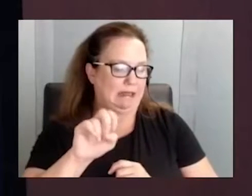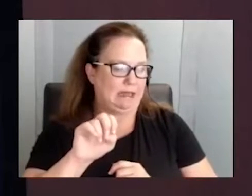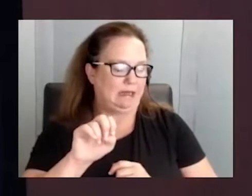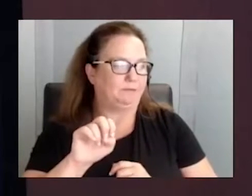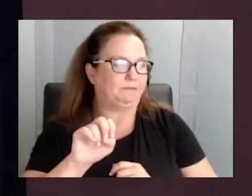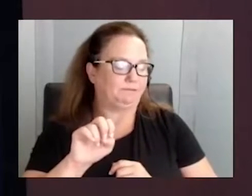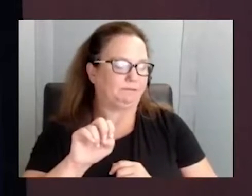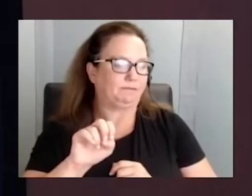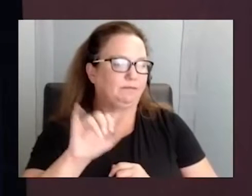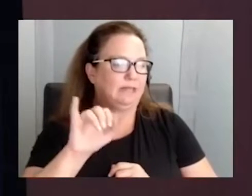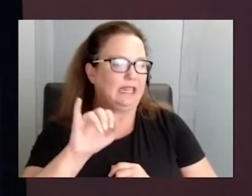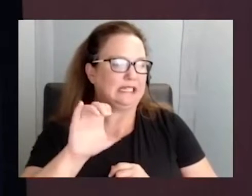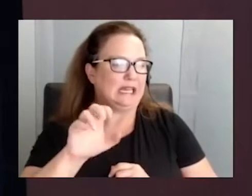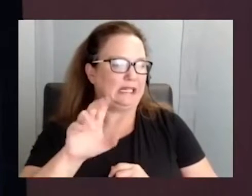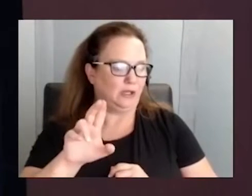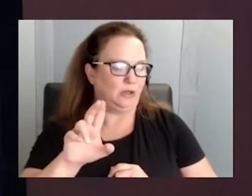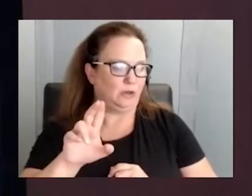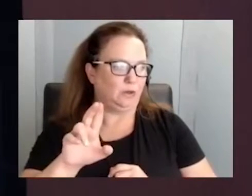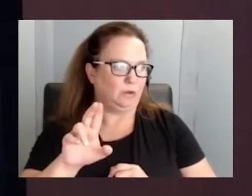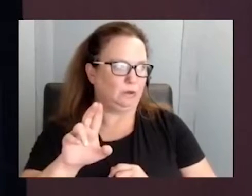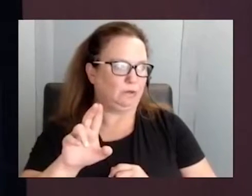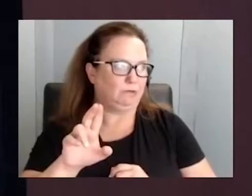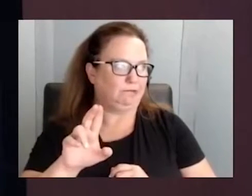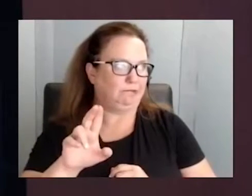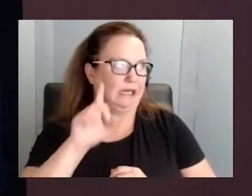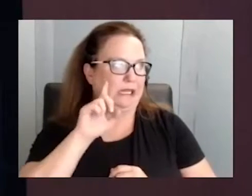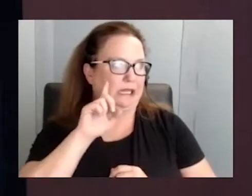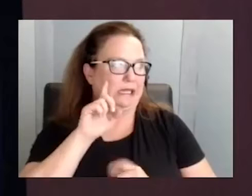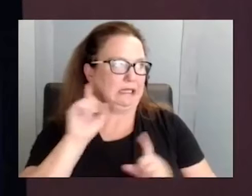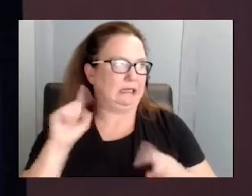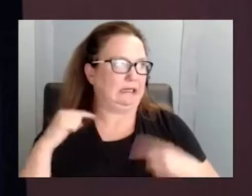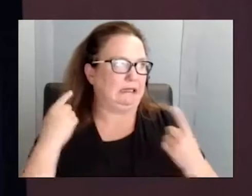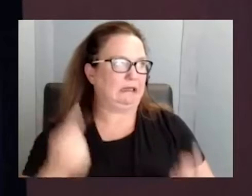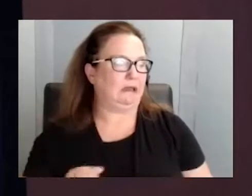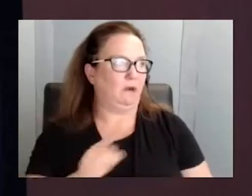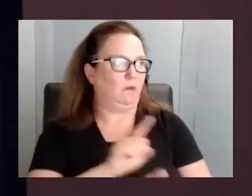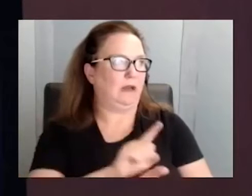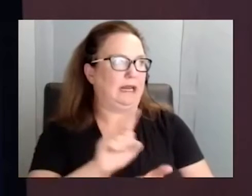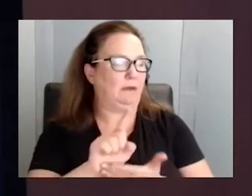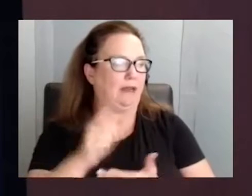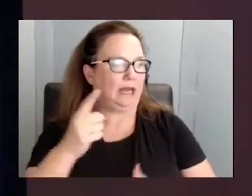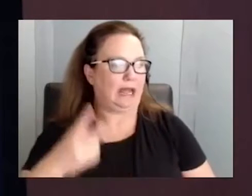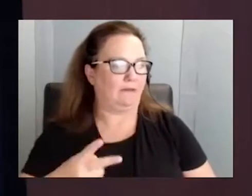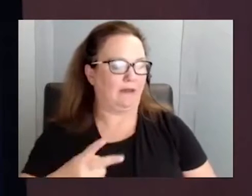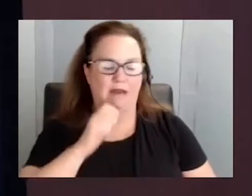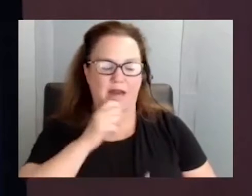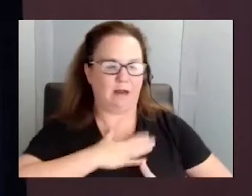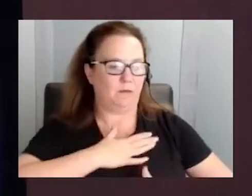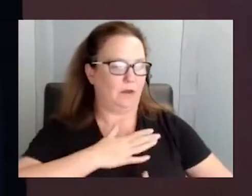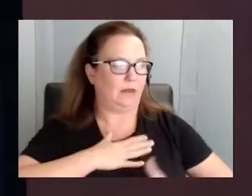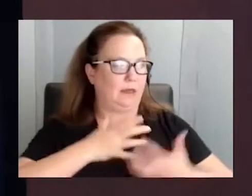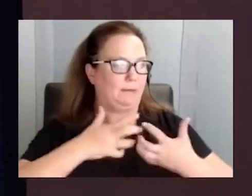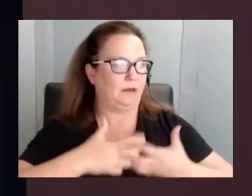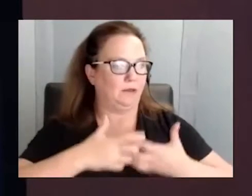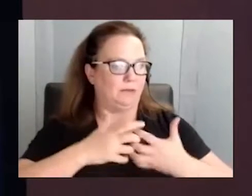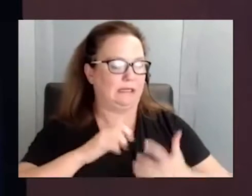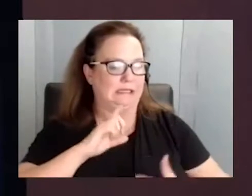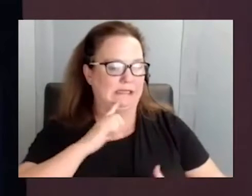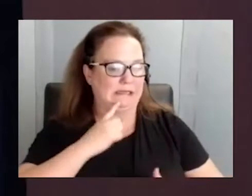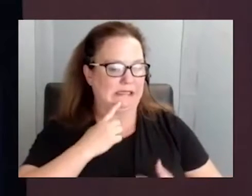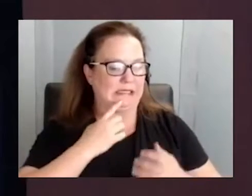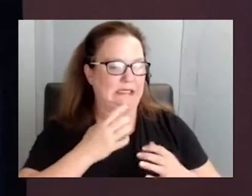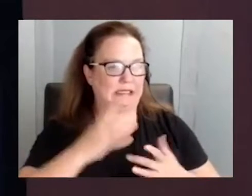intensive care setting for, I want to say at least a week and a half, not on a ventilator, but critically ill, and was admitted